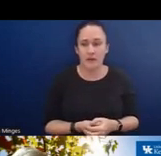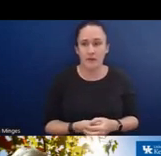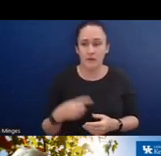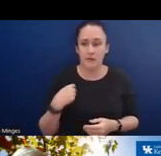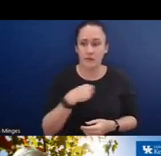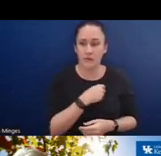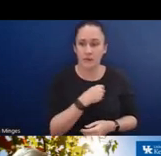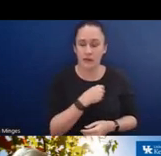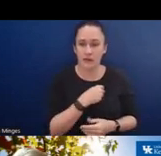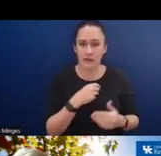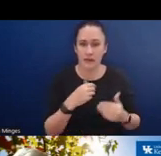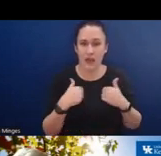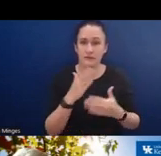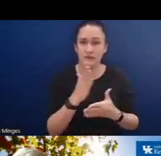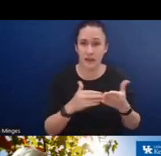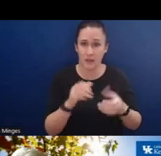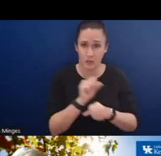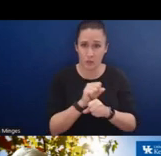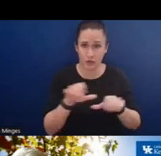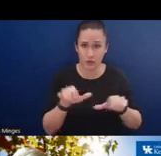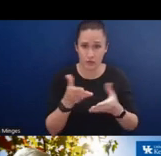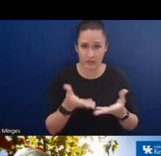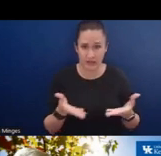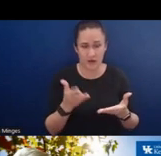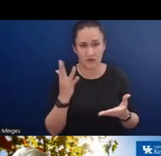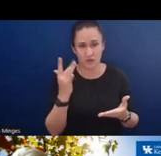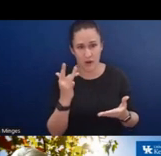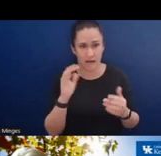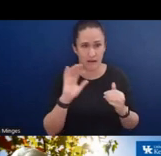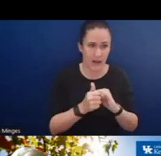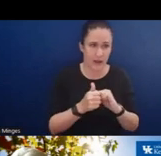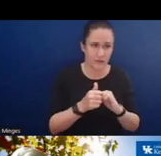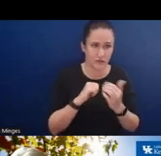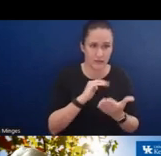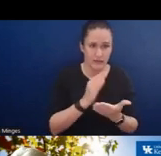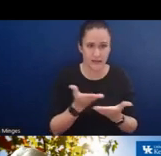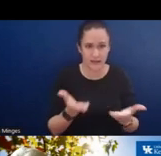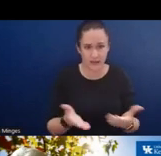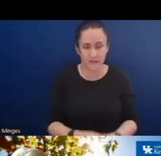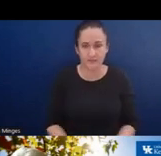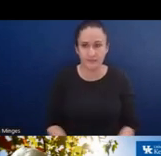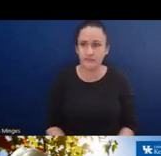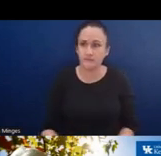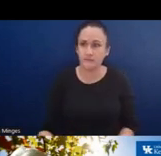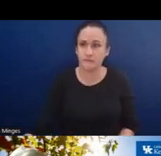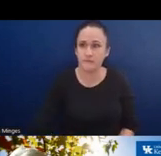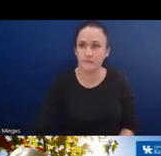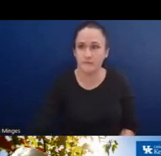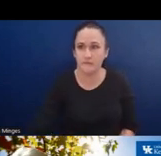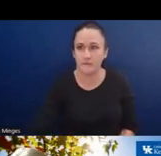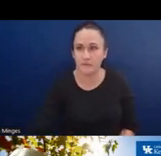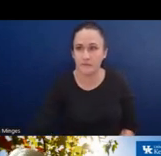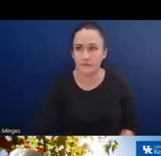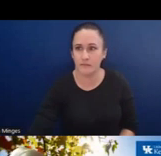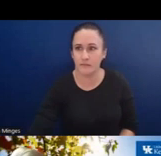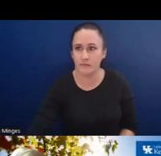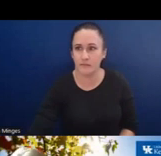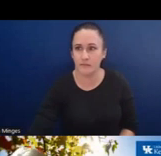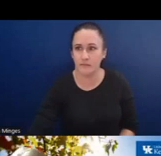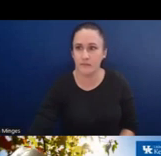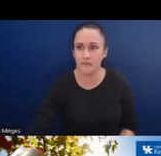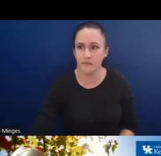have some work to do here as to why and how to get there. Some of the resources that we were able